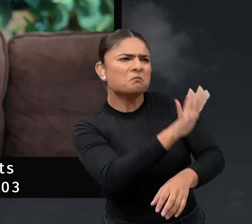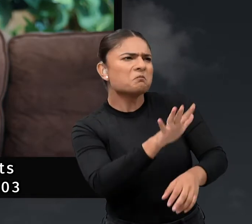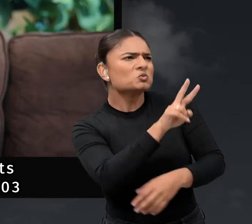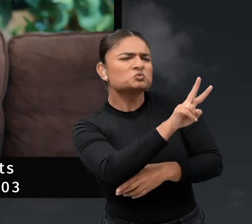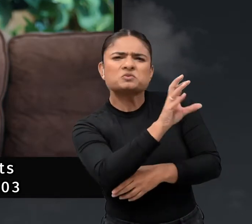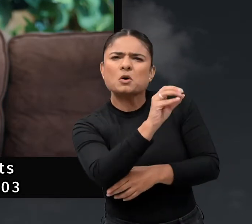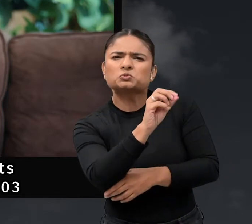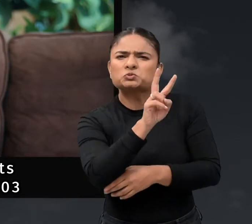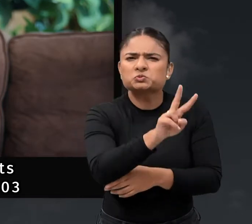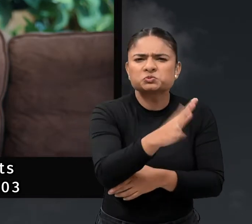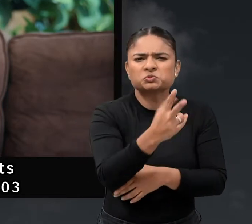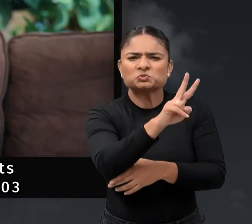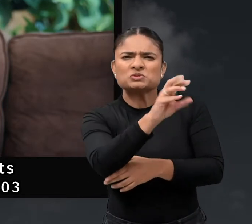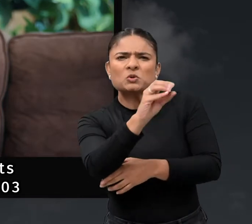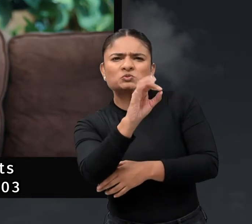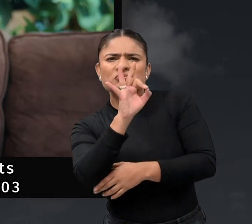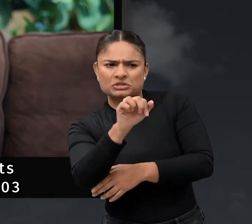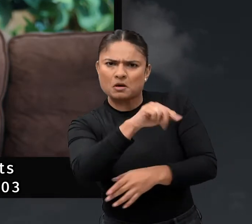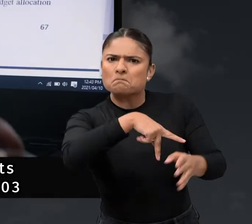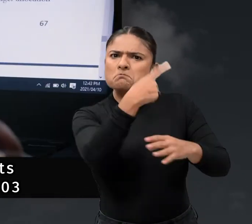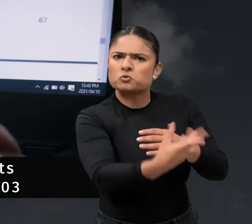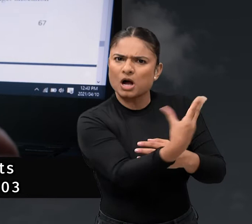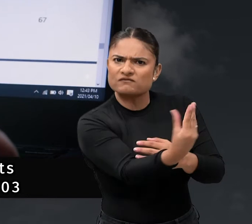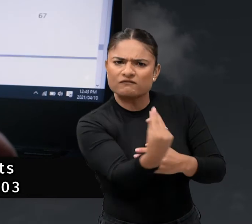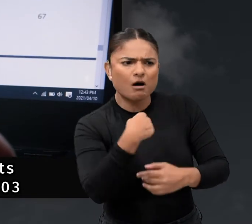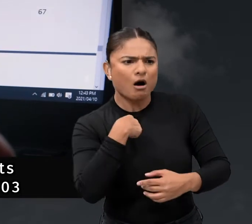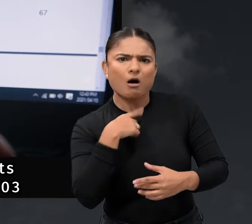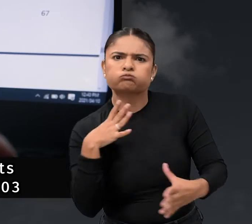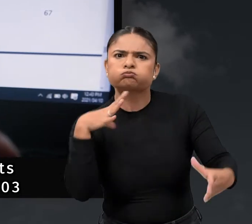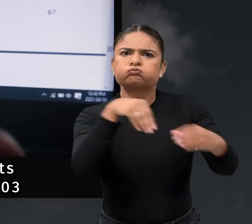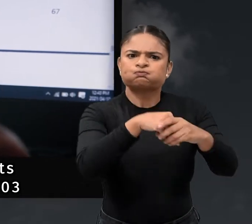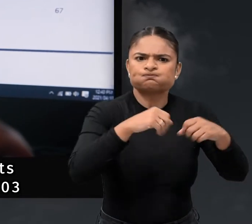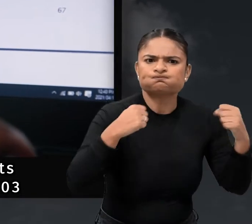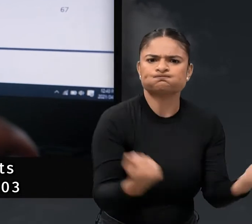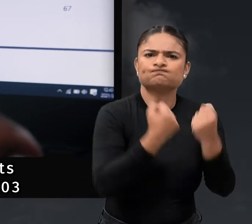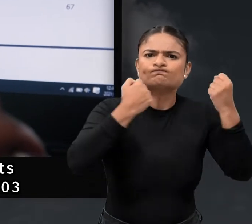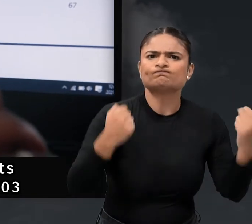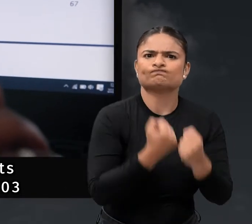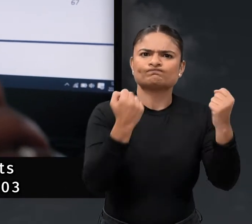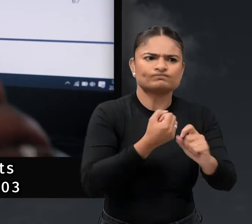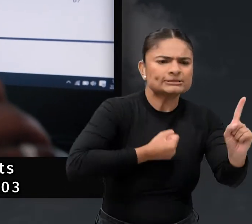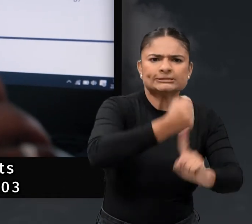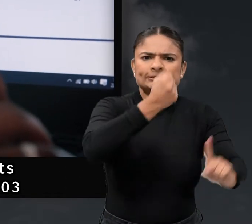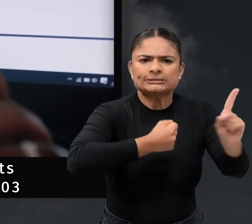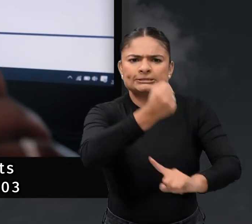active mesebetsing ya bona. Hona ho e leng hore